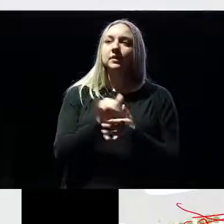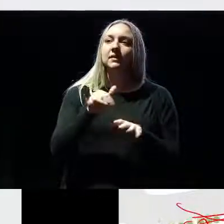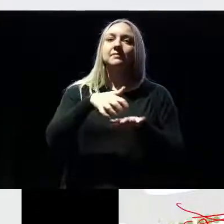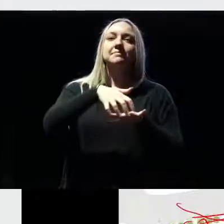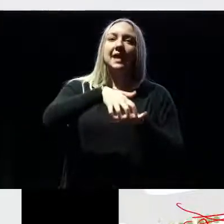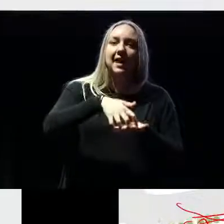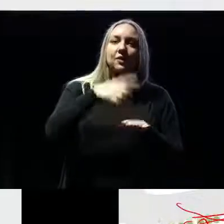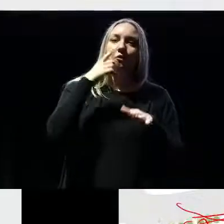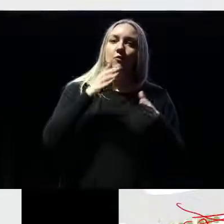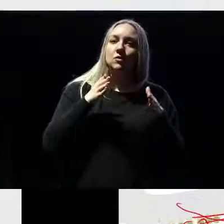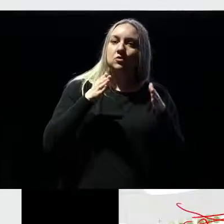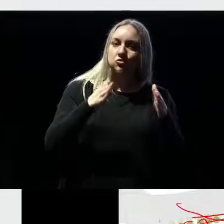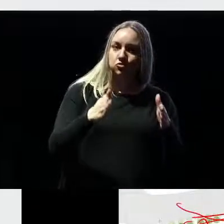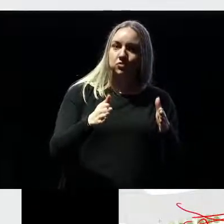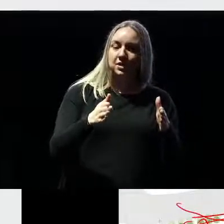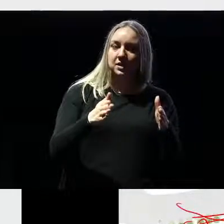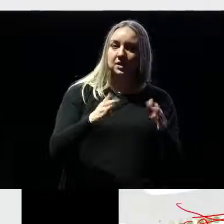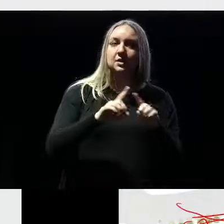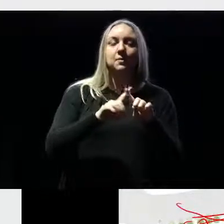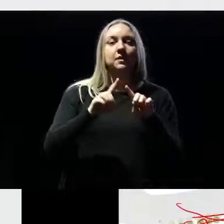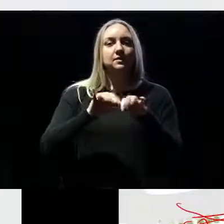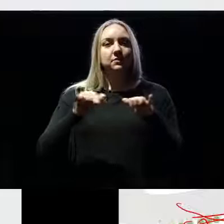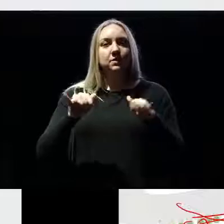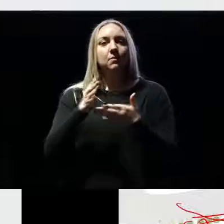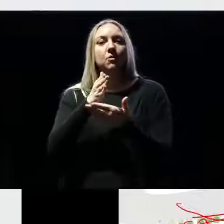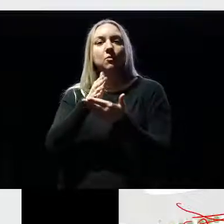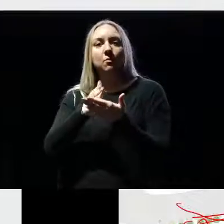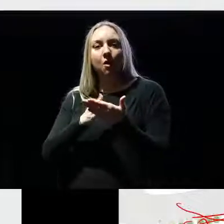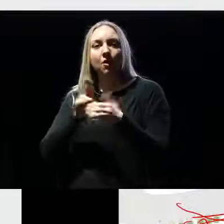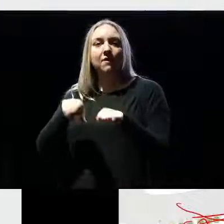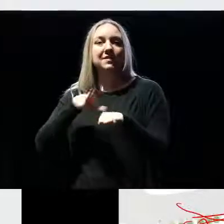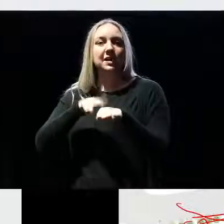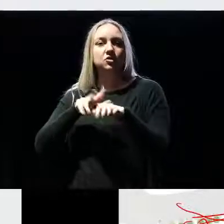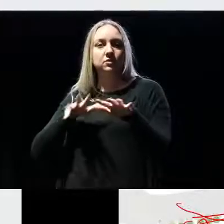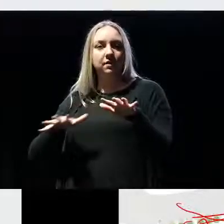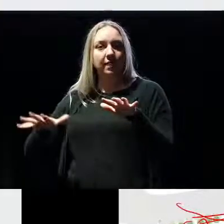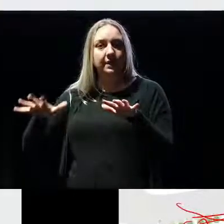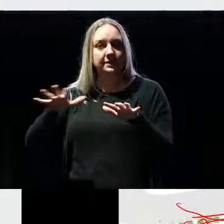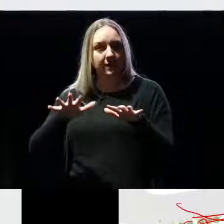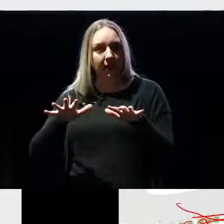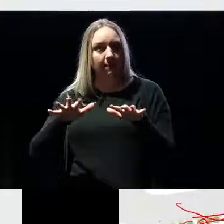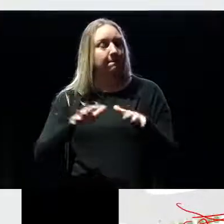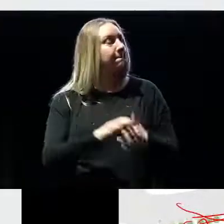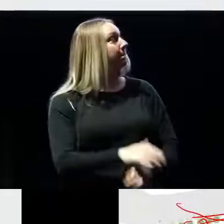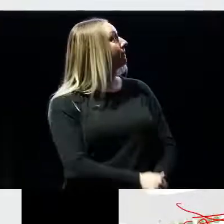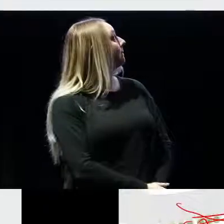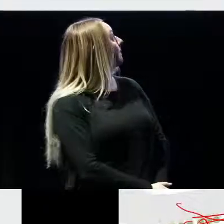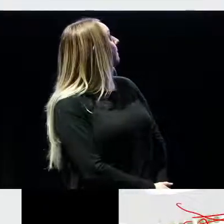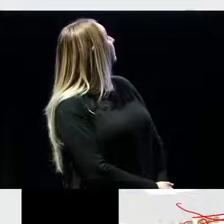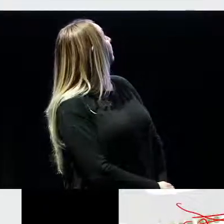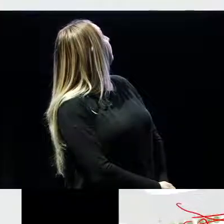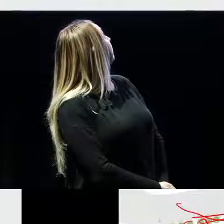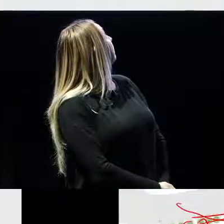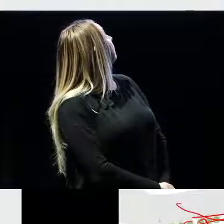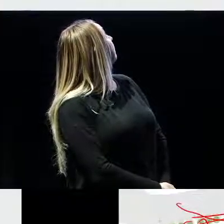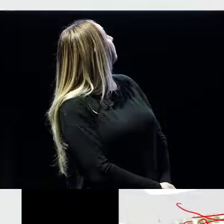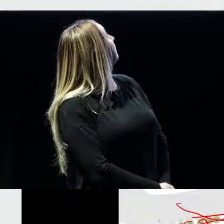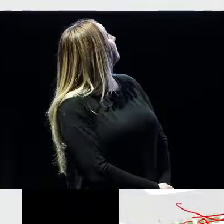but also being a part of the landscape. There's a piece of